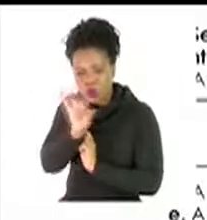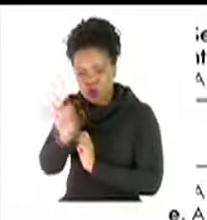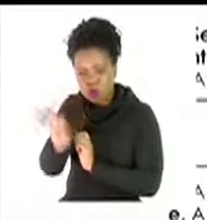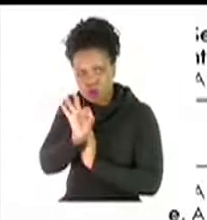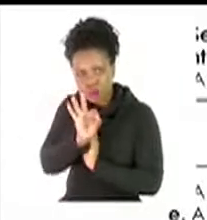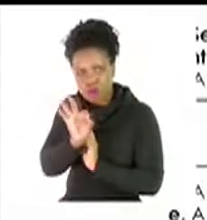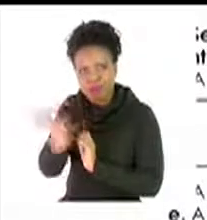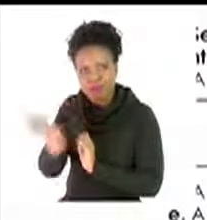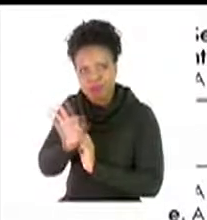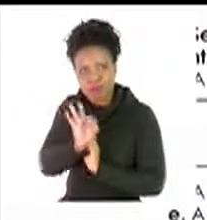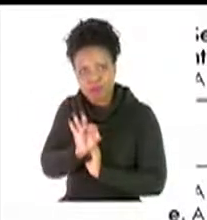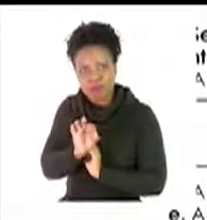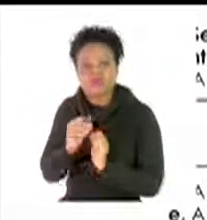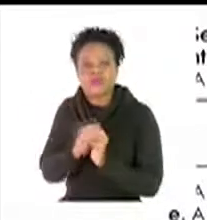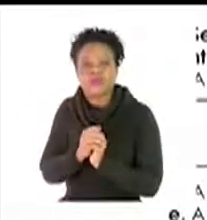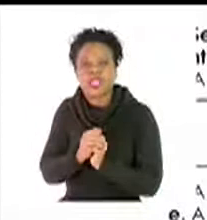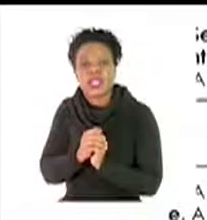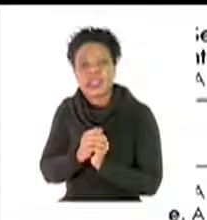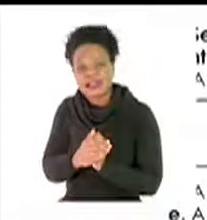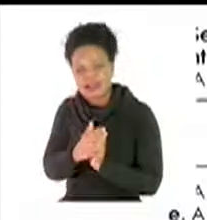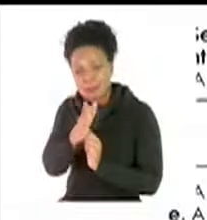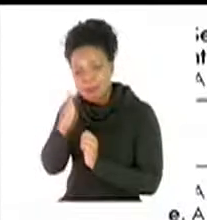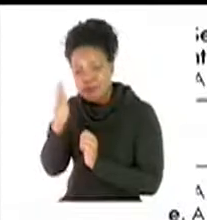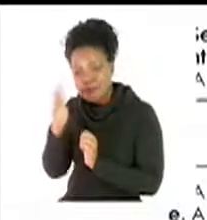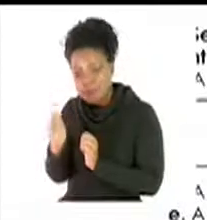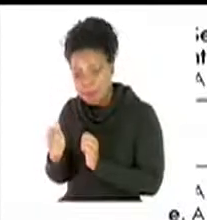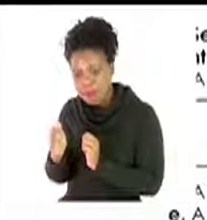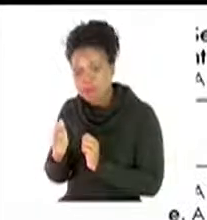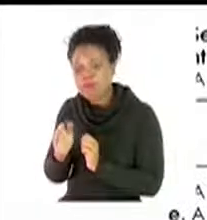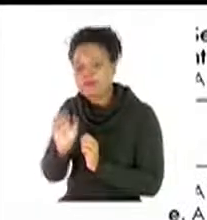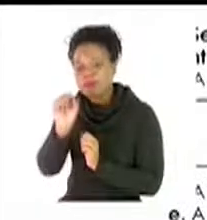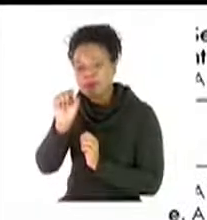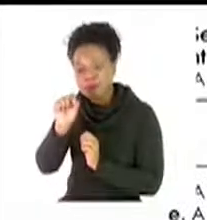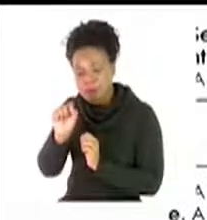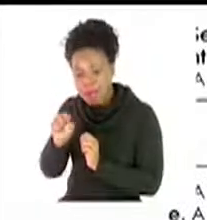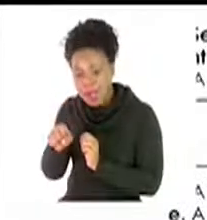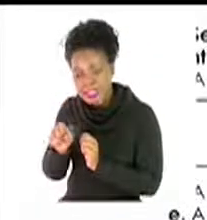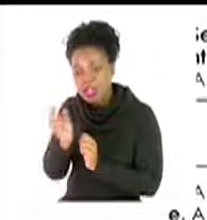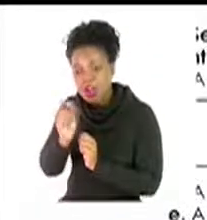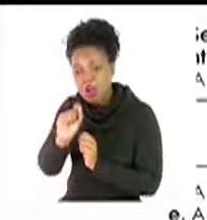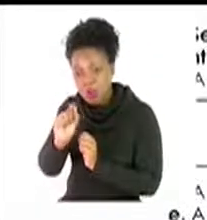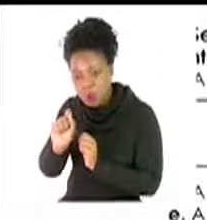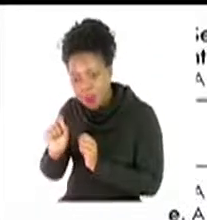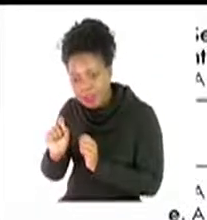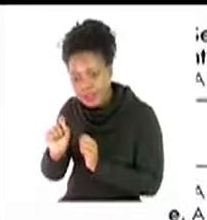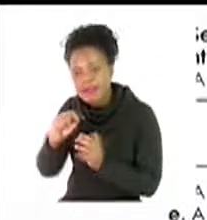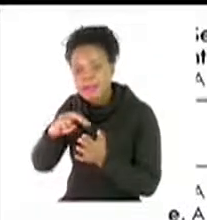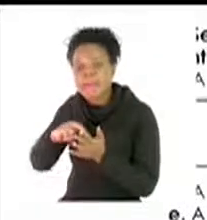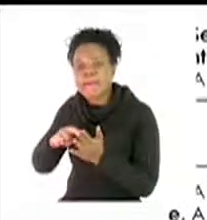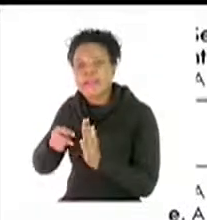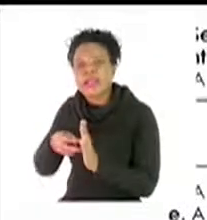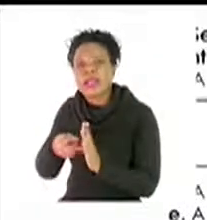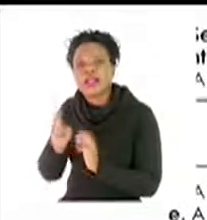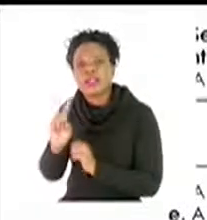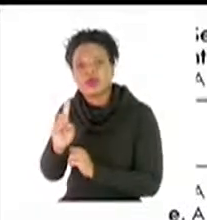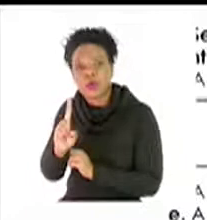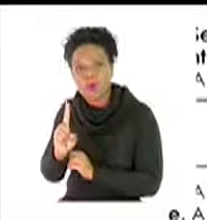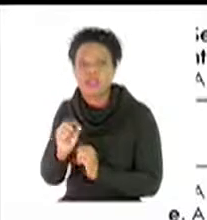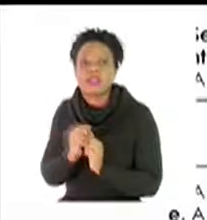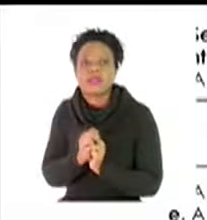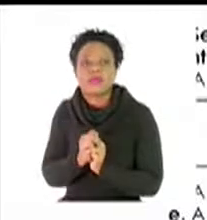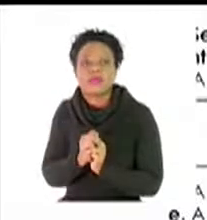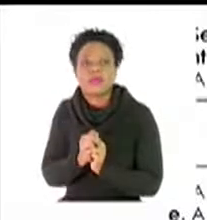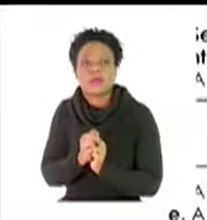be hillock. That's a small hill. Then book. Do we say bookling